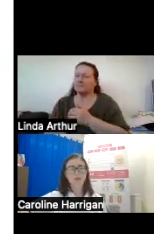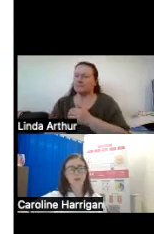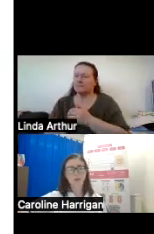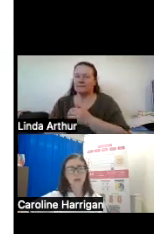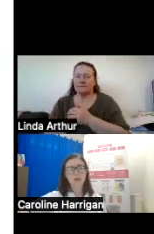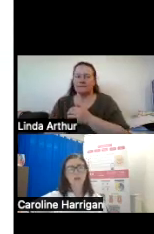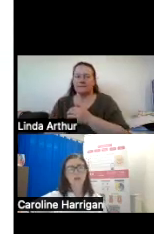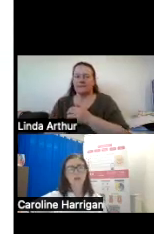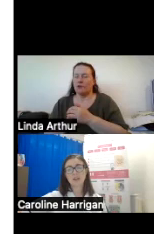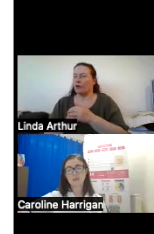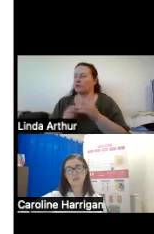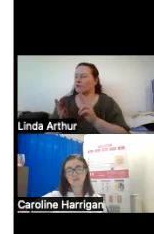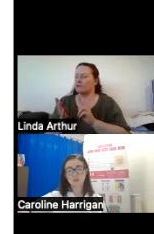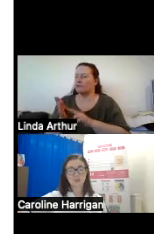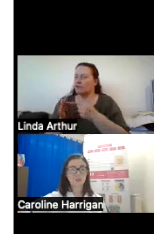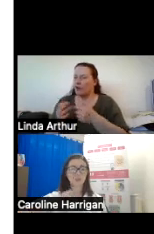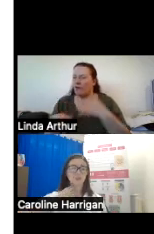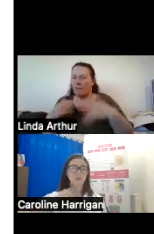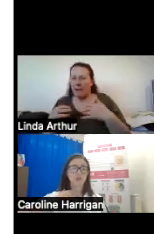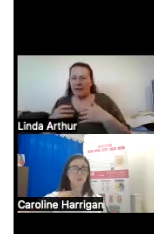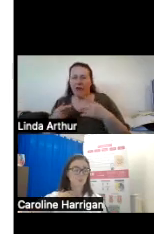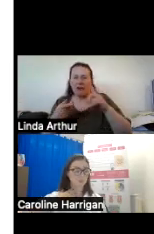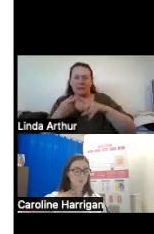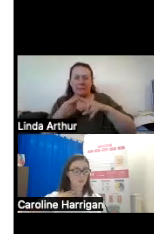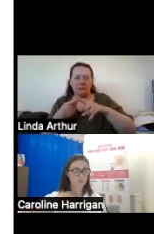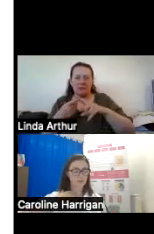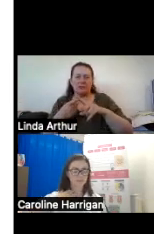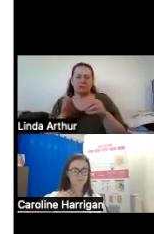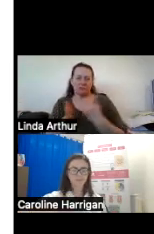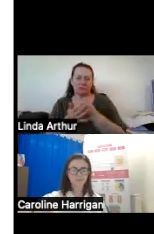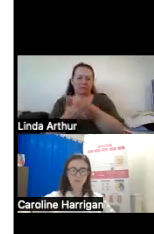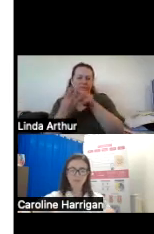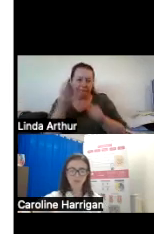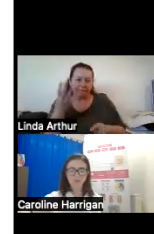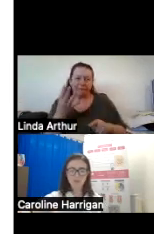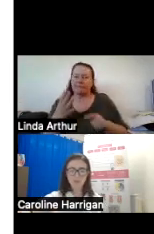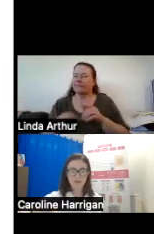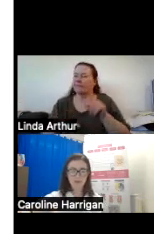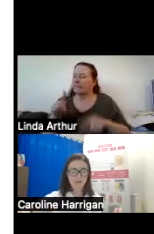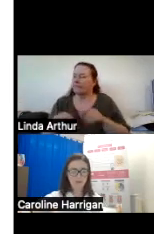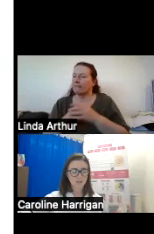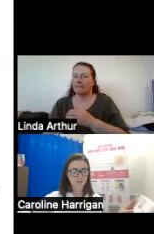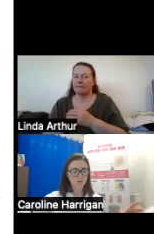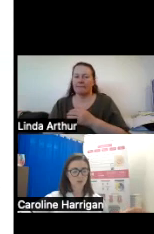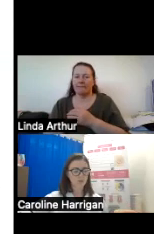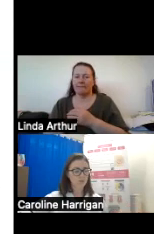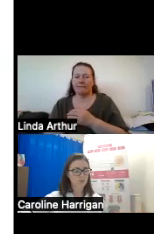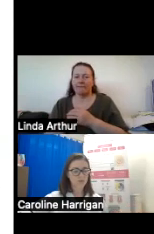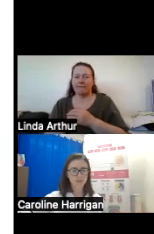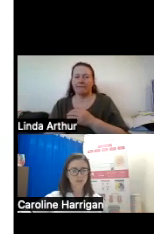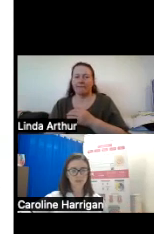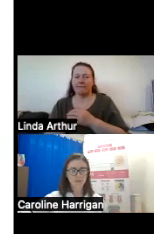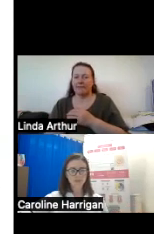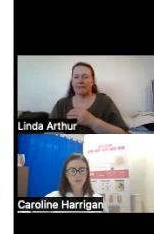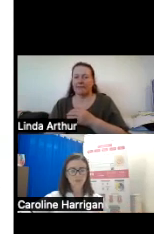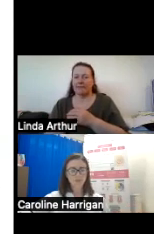pudendal nerve pain, or endometriosis is another common one that we would treat. So next slide, such as we overview